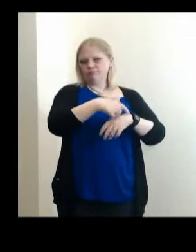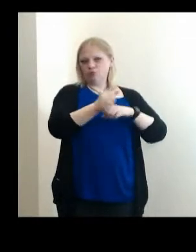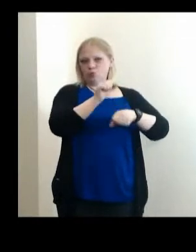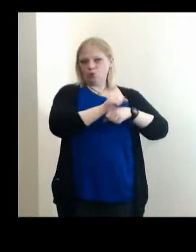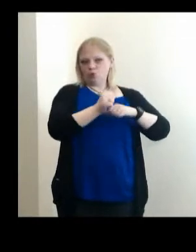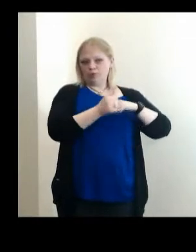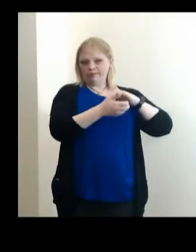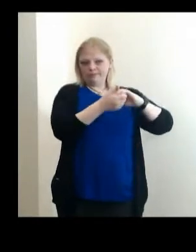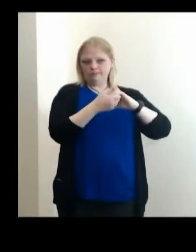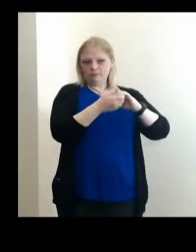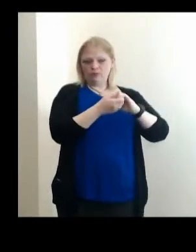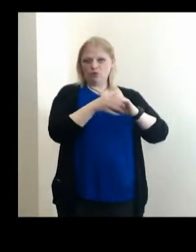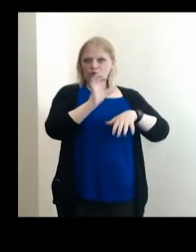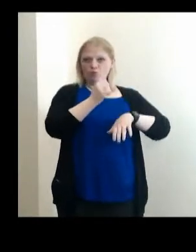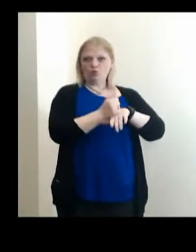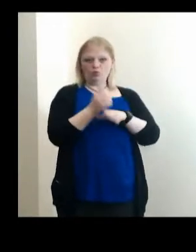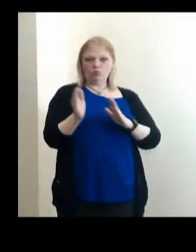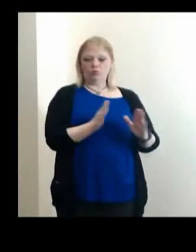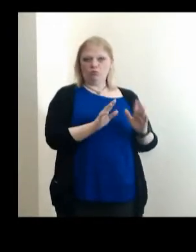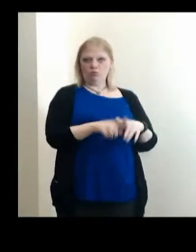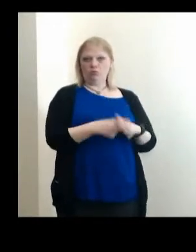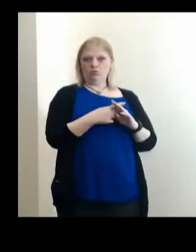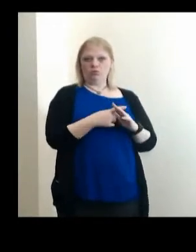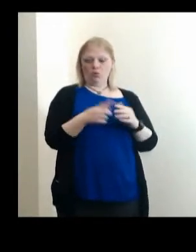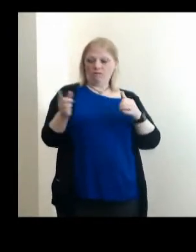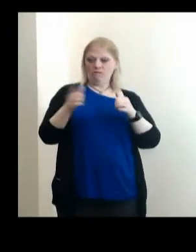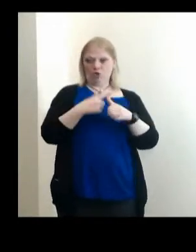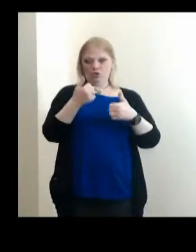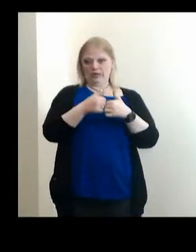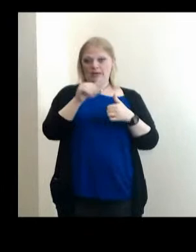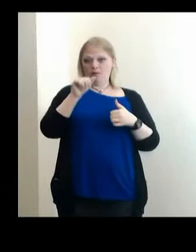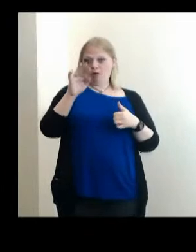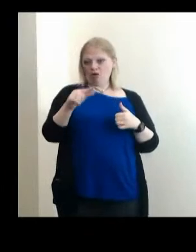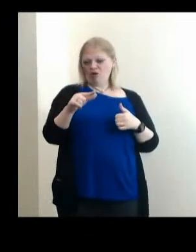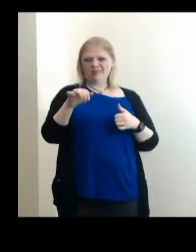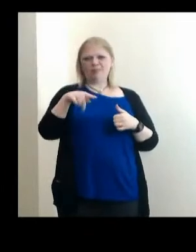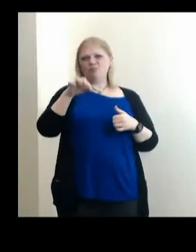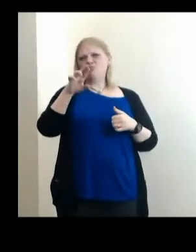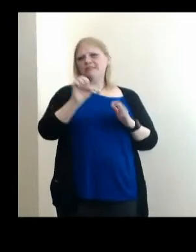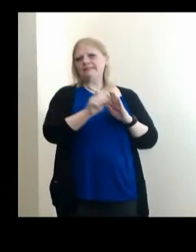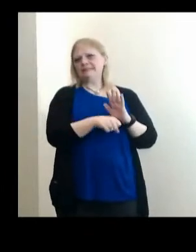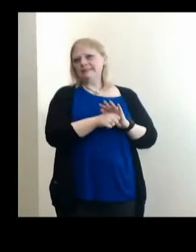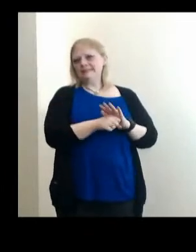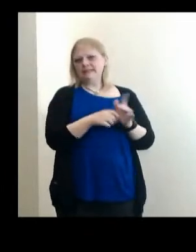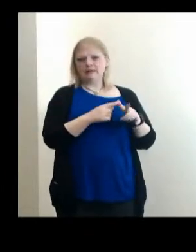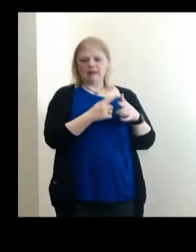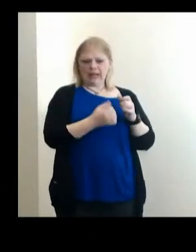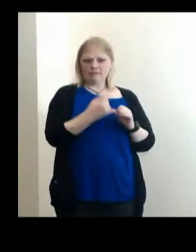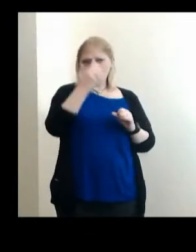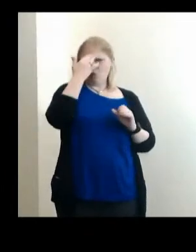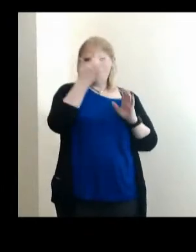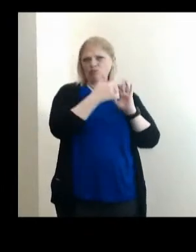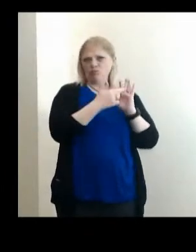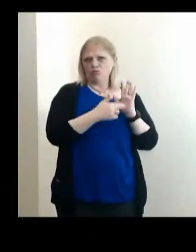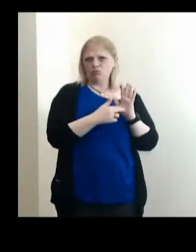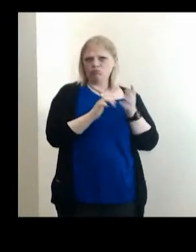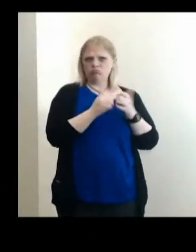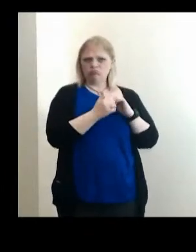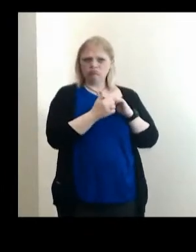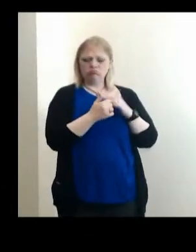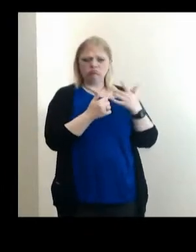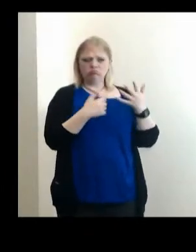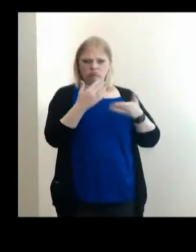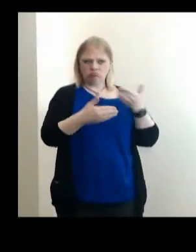plan in place so that when it was time to have the first game in August, let's say a preseason game, everybody knew what the rules were and how we were going